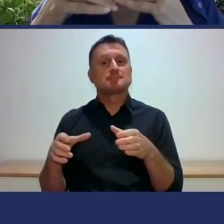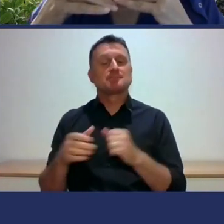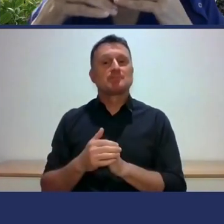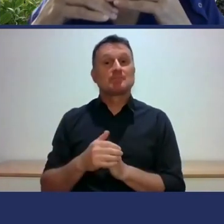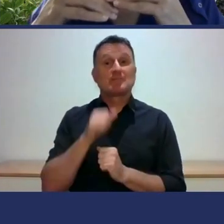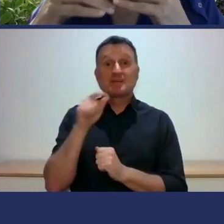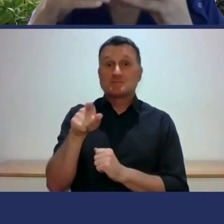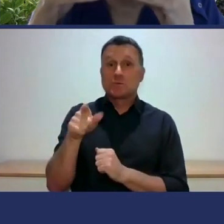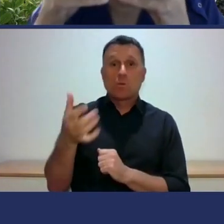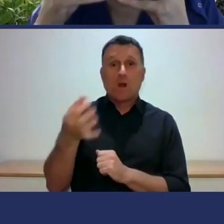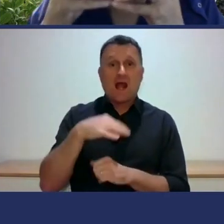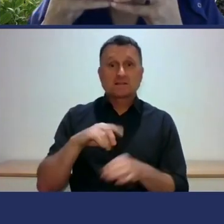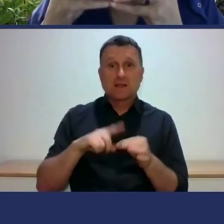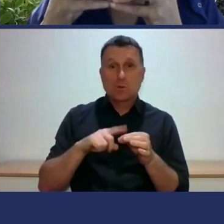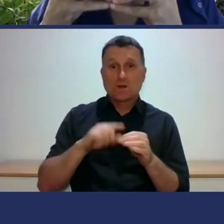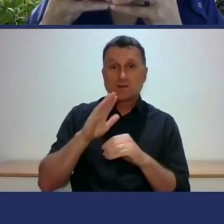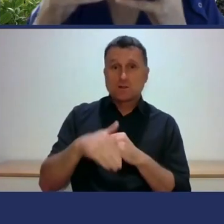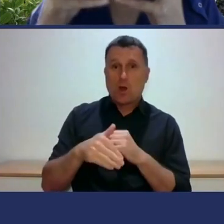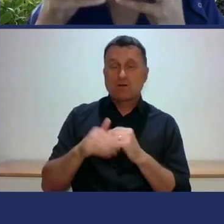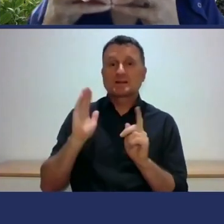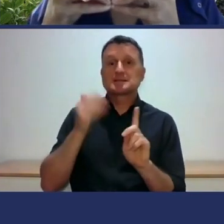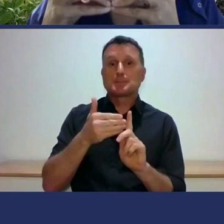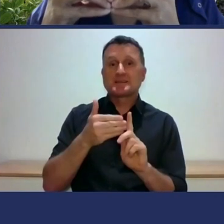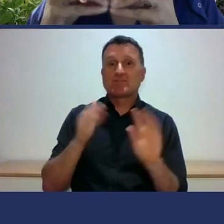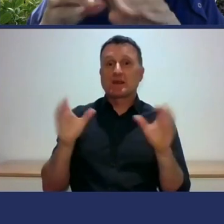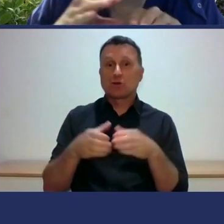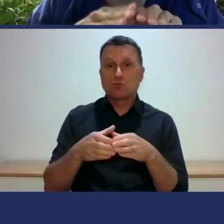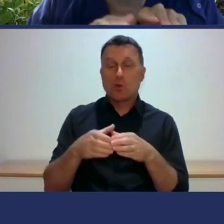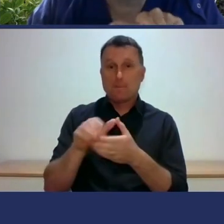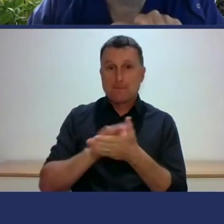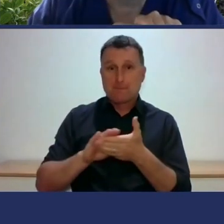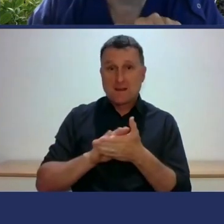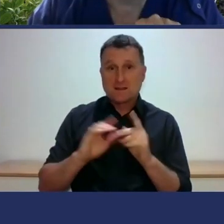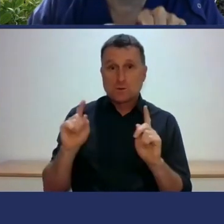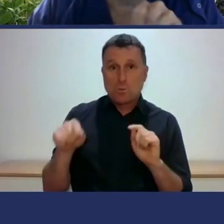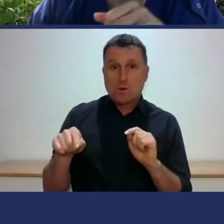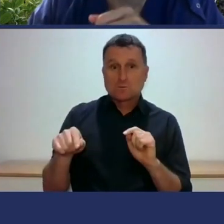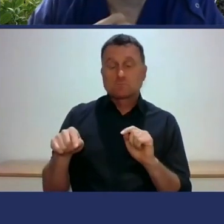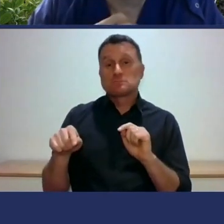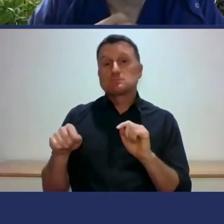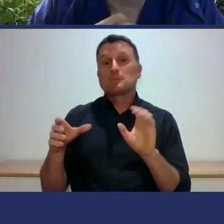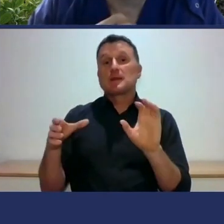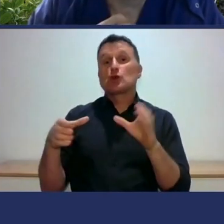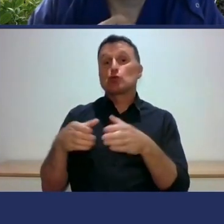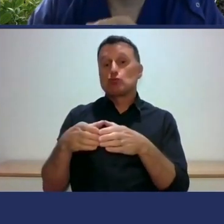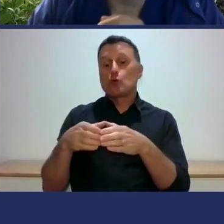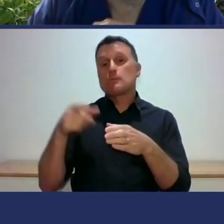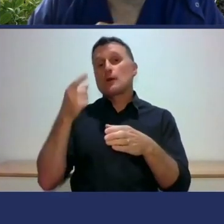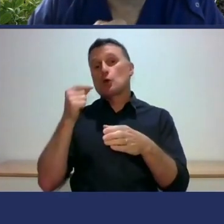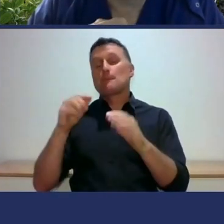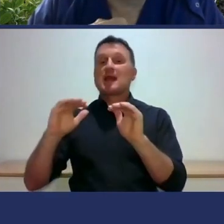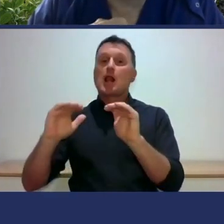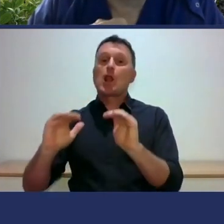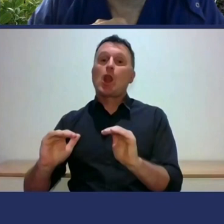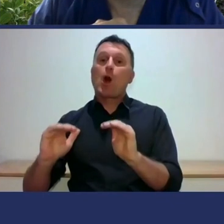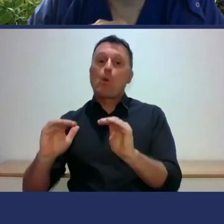about a certain group, but that's because a certain group might be lower socioeconomic, higher risks